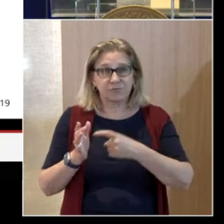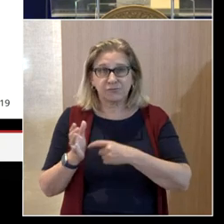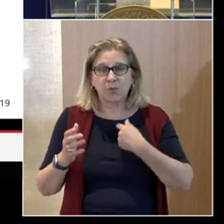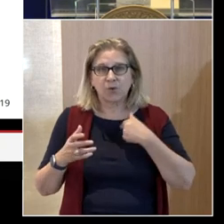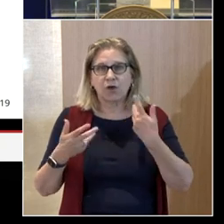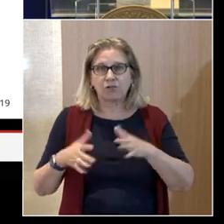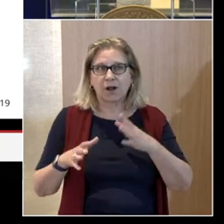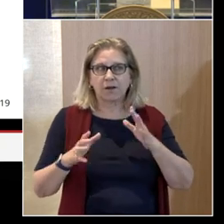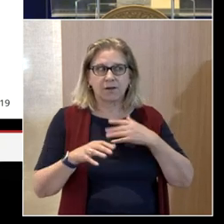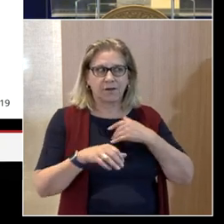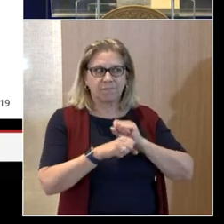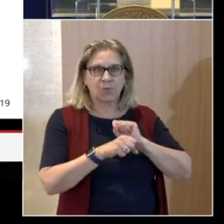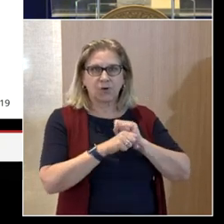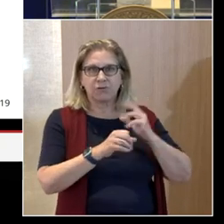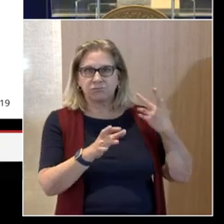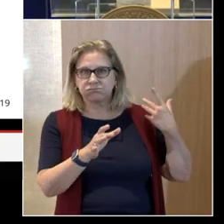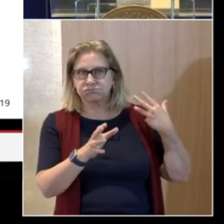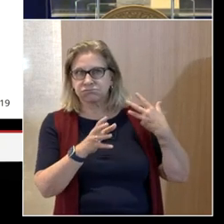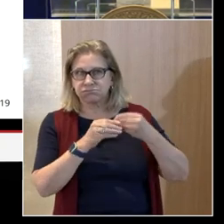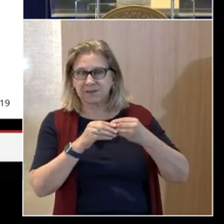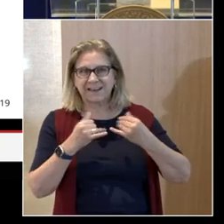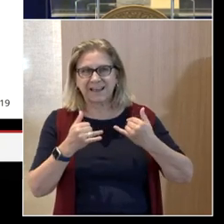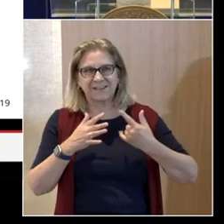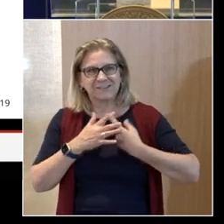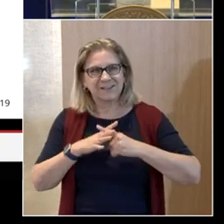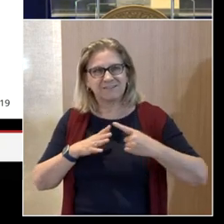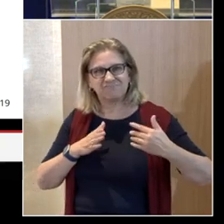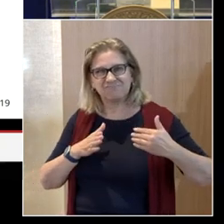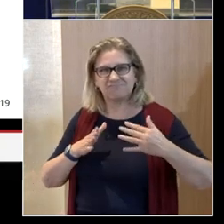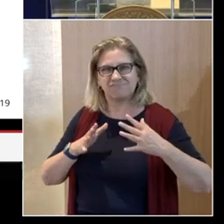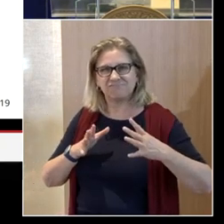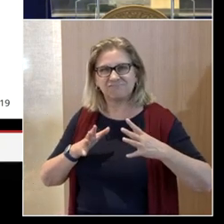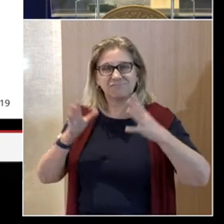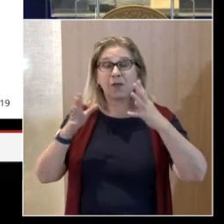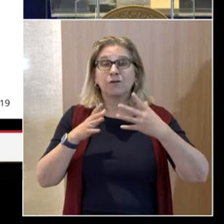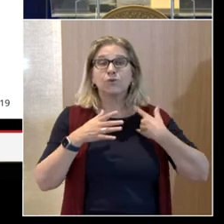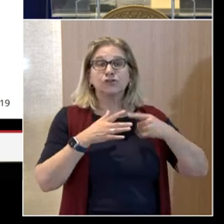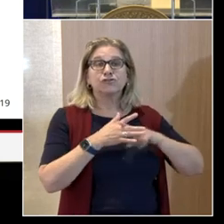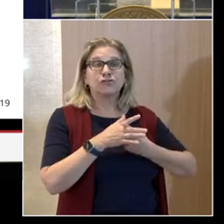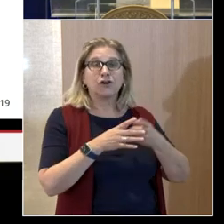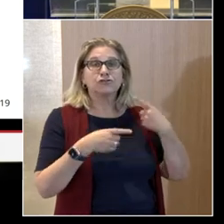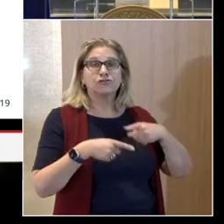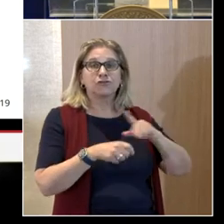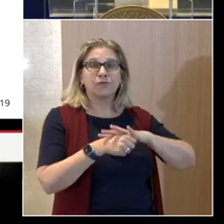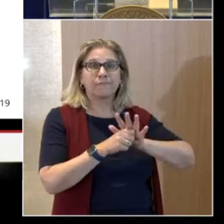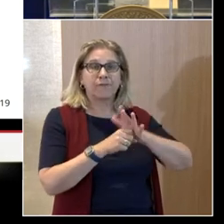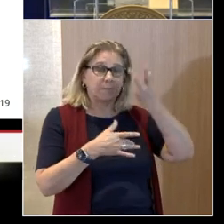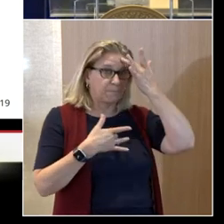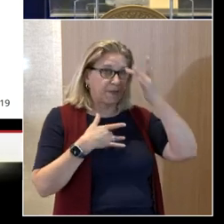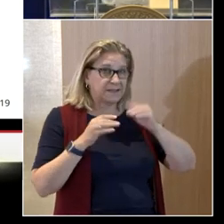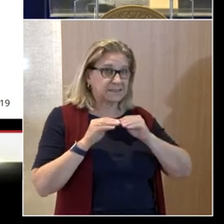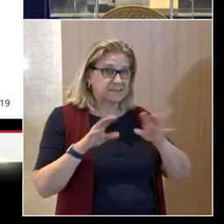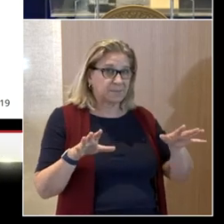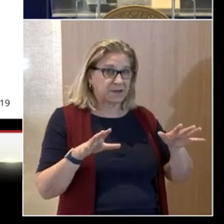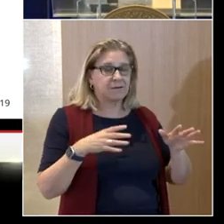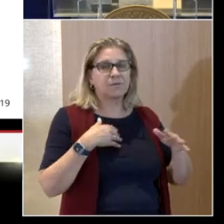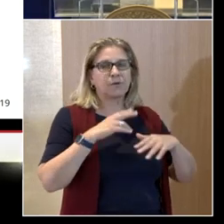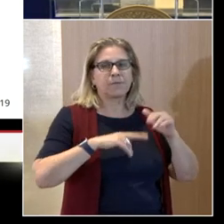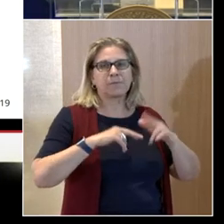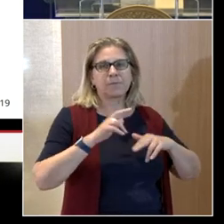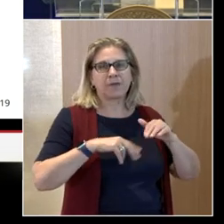happened, especially since COVID, but it builds on things that happened from before COVID. It builds on things as far back